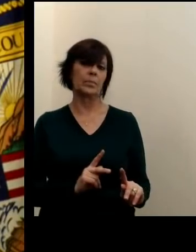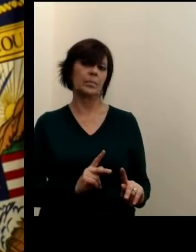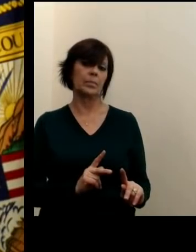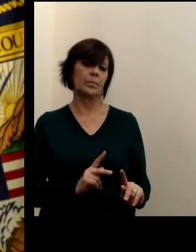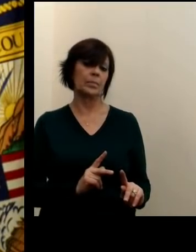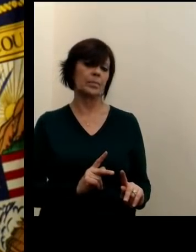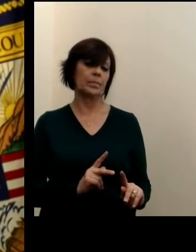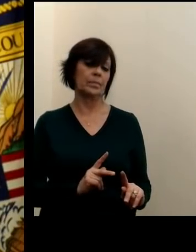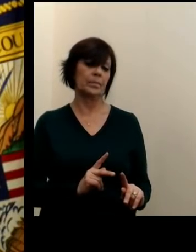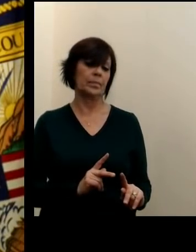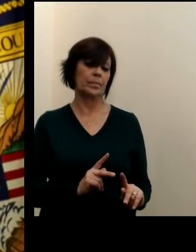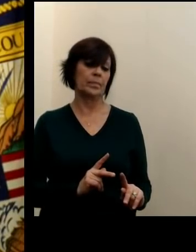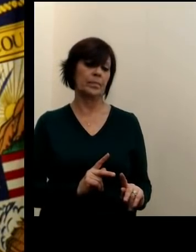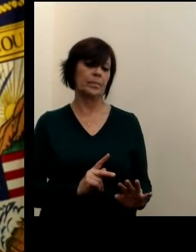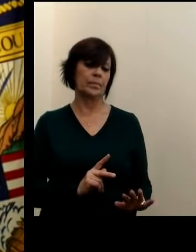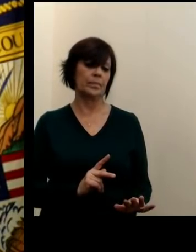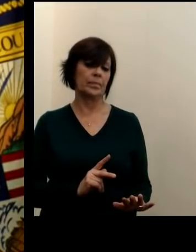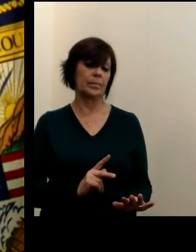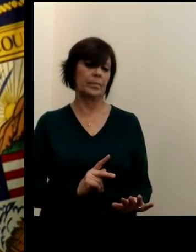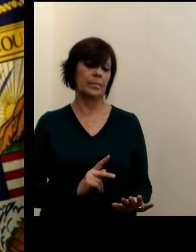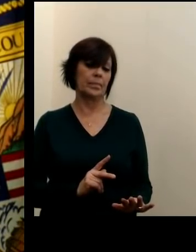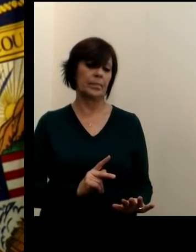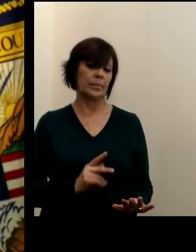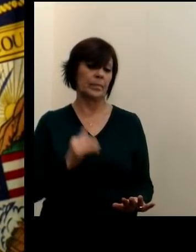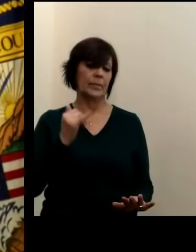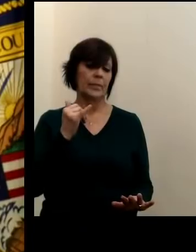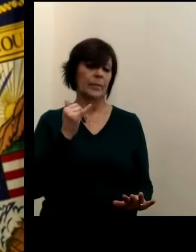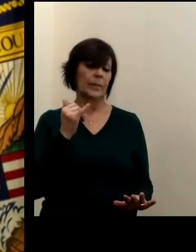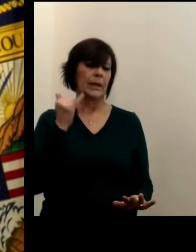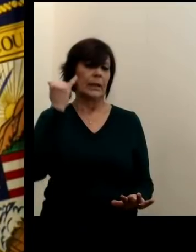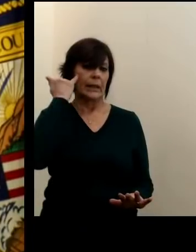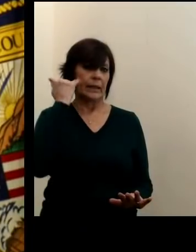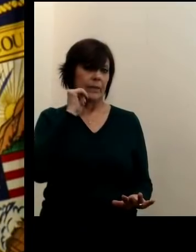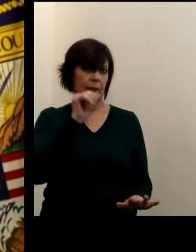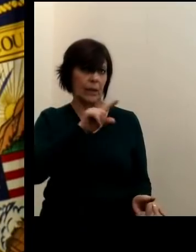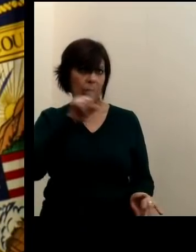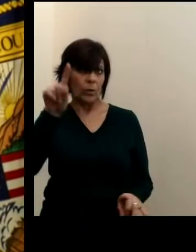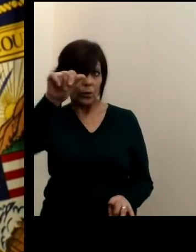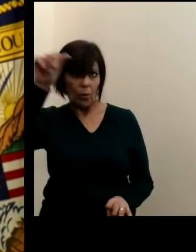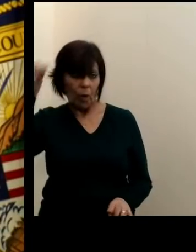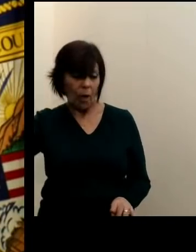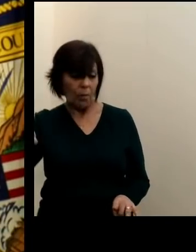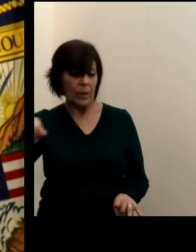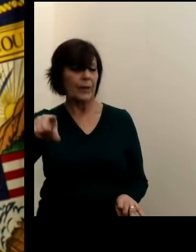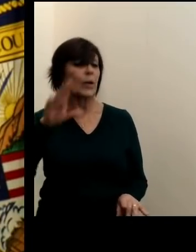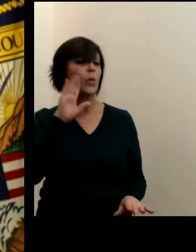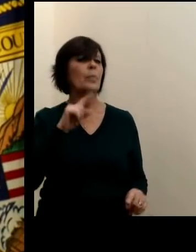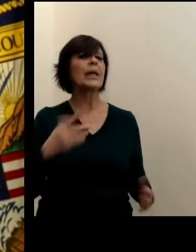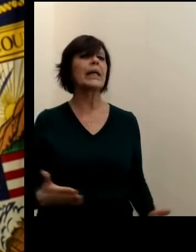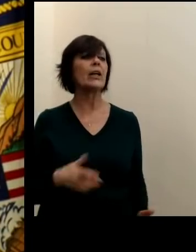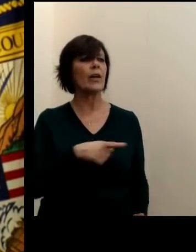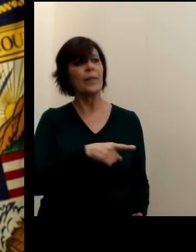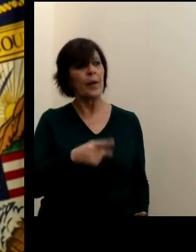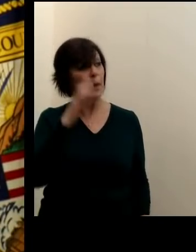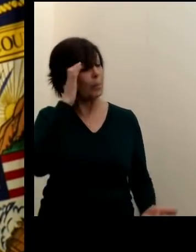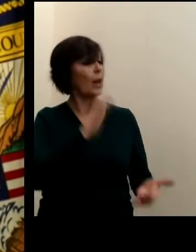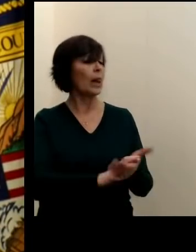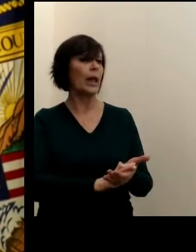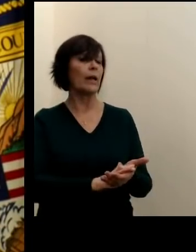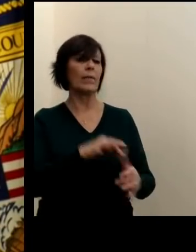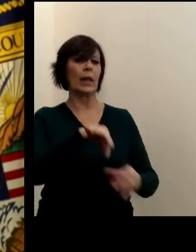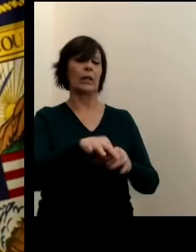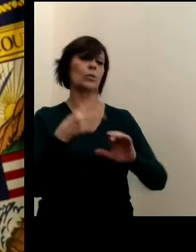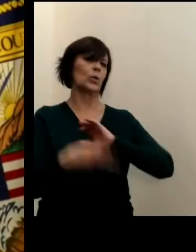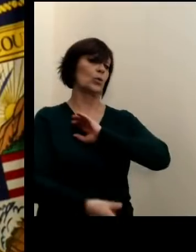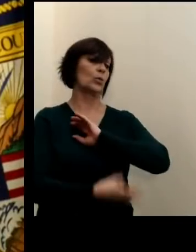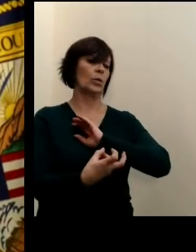who, if not going to Albany or D.C., will still be here, who believe that the election was stolen. The election was not